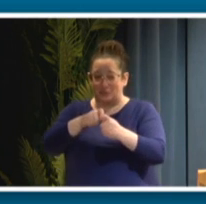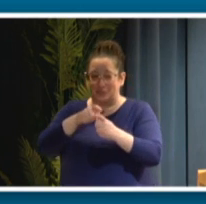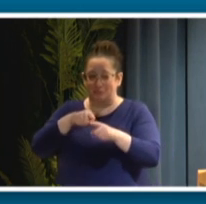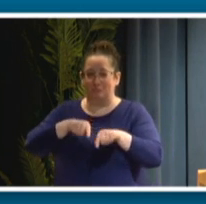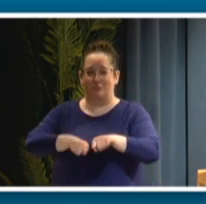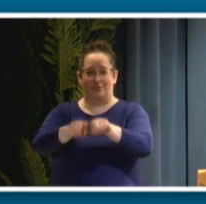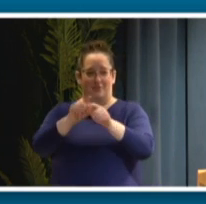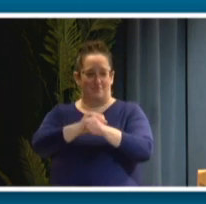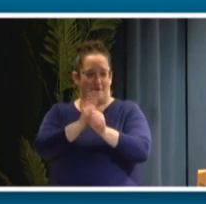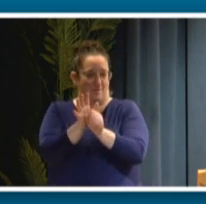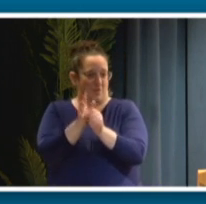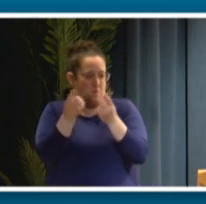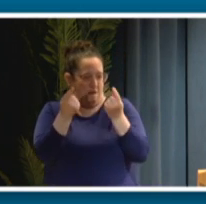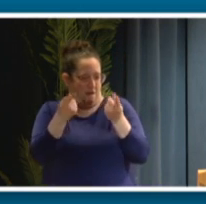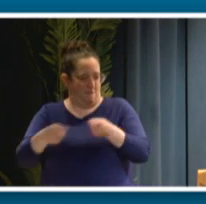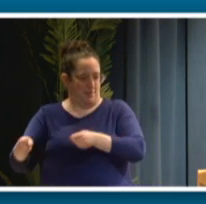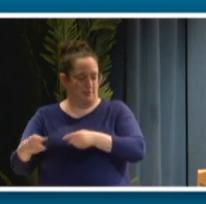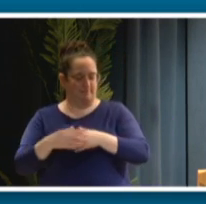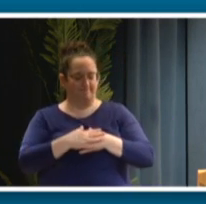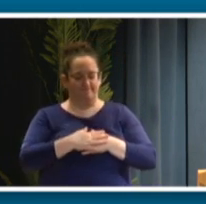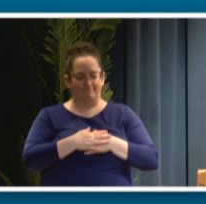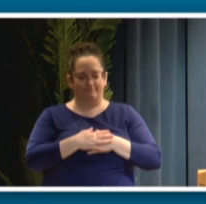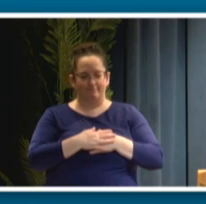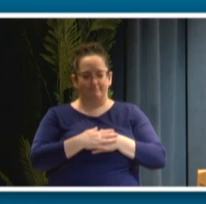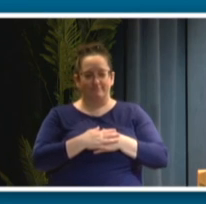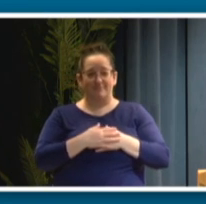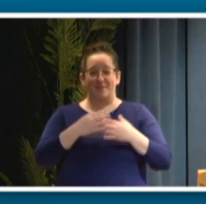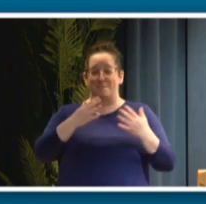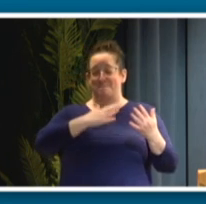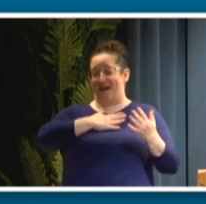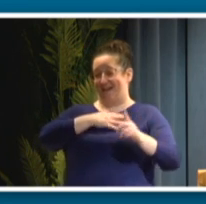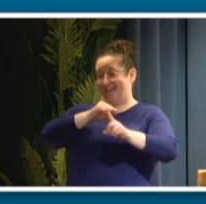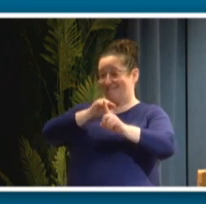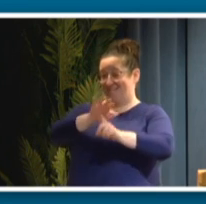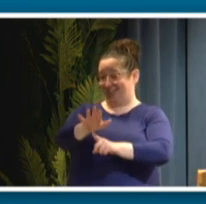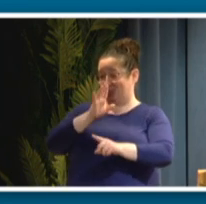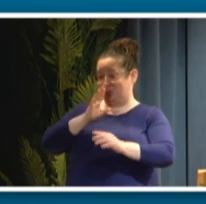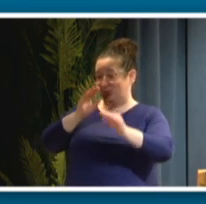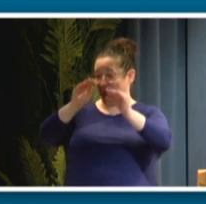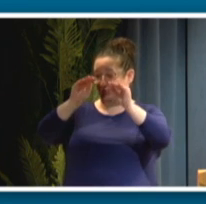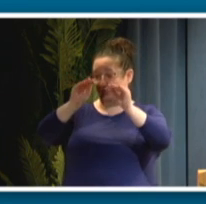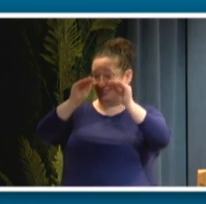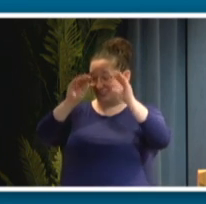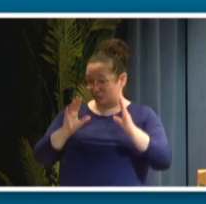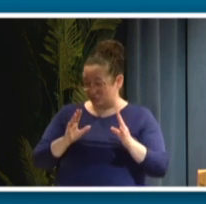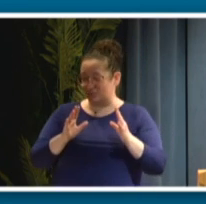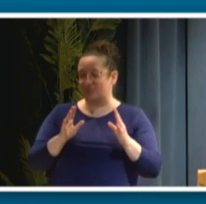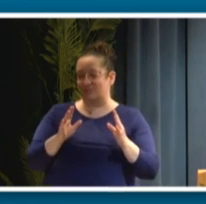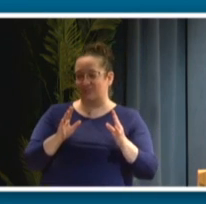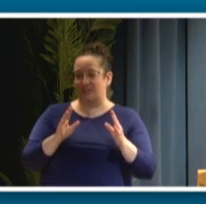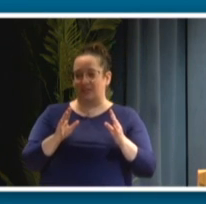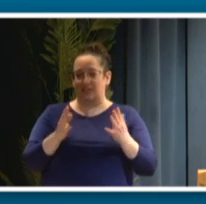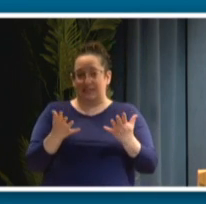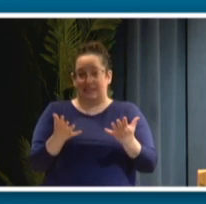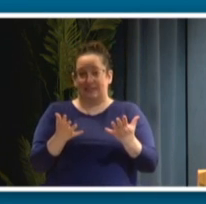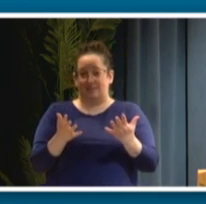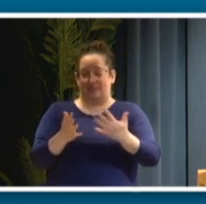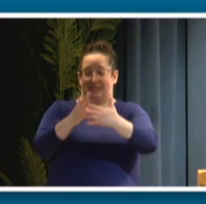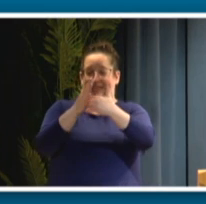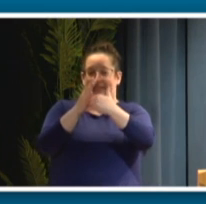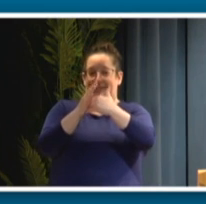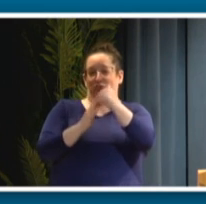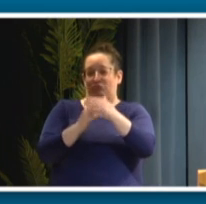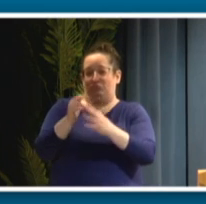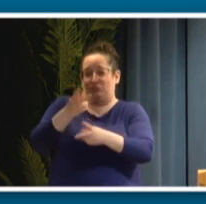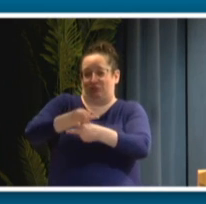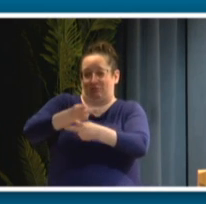your heads, you know what I mean? Like, and be gentle with yourselves. Because at the end of the day, nobody was trained for this, right?